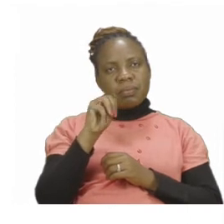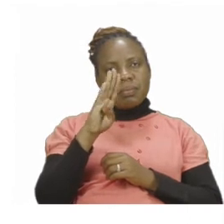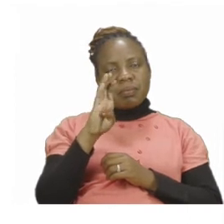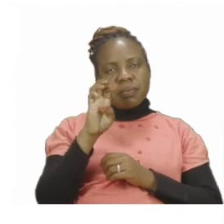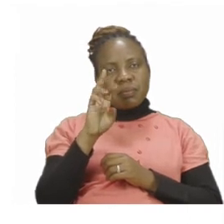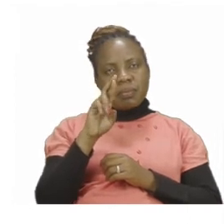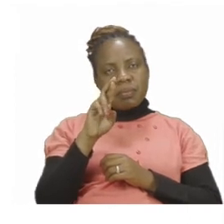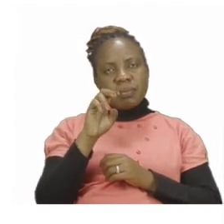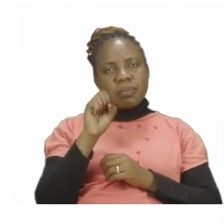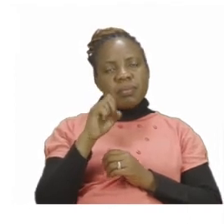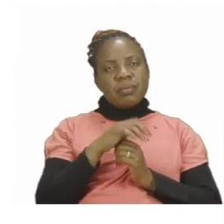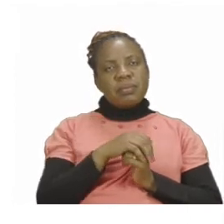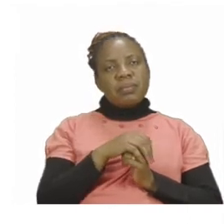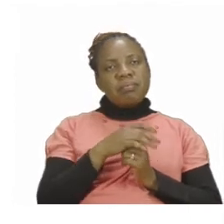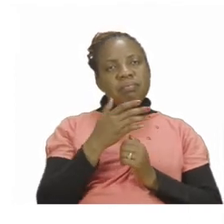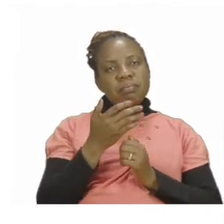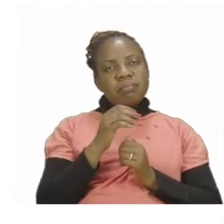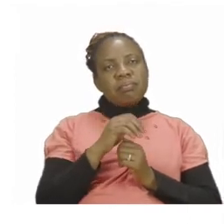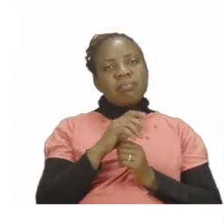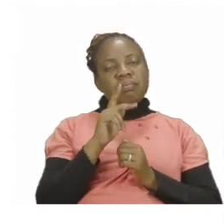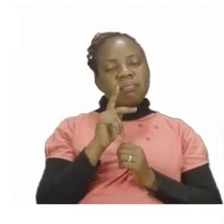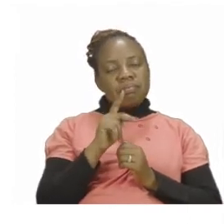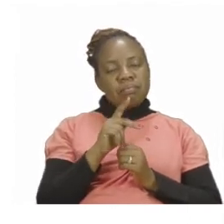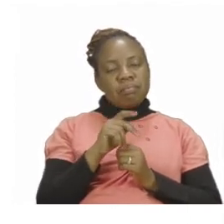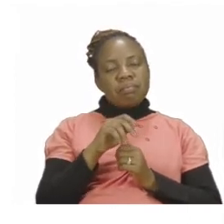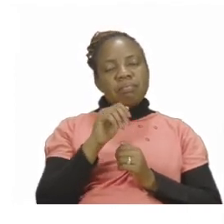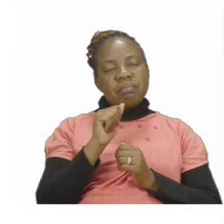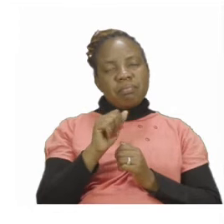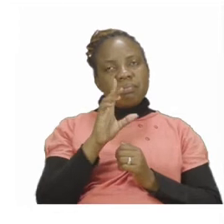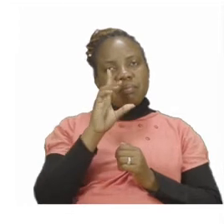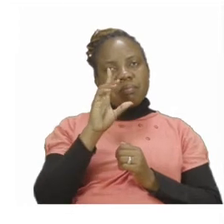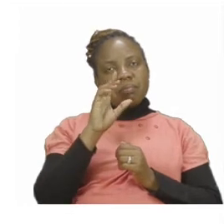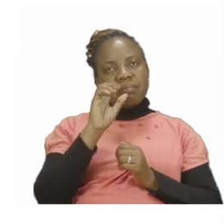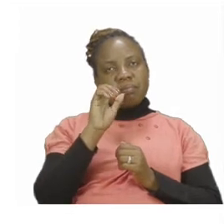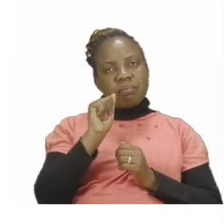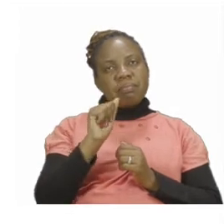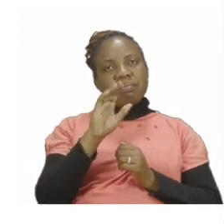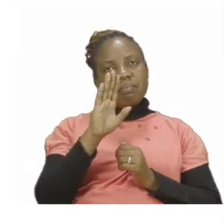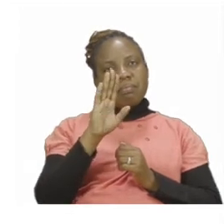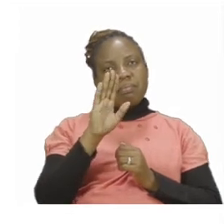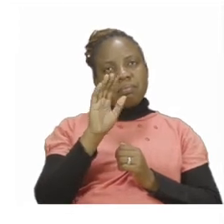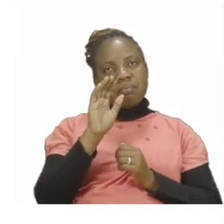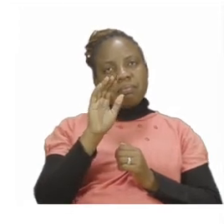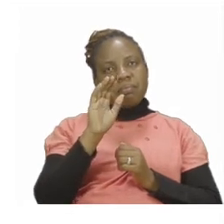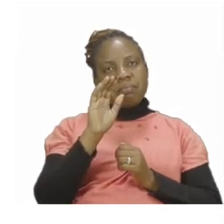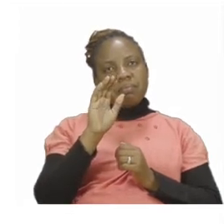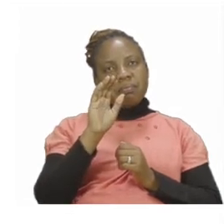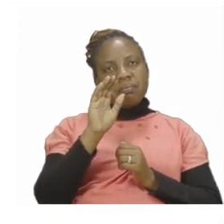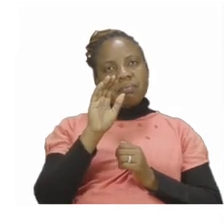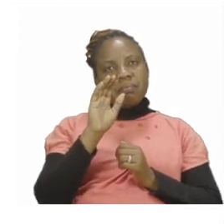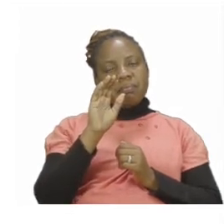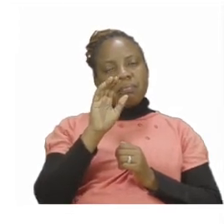it says, color the even numbers blue and the odd